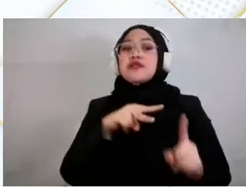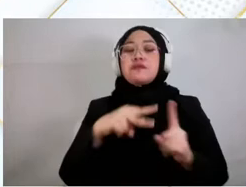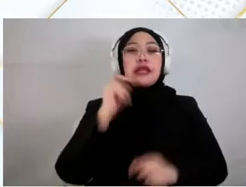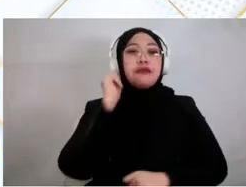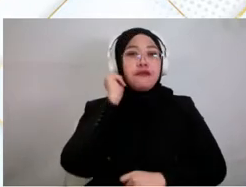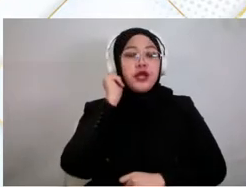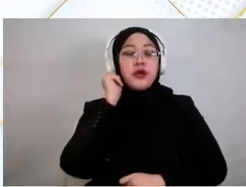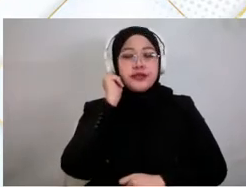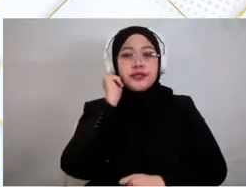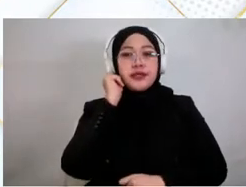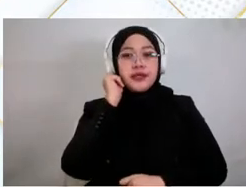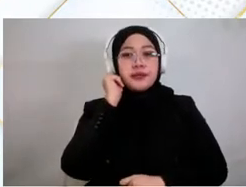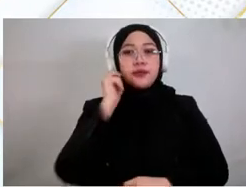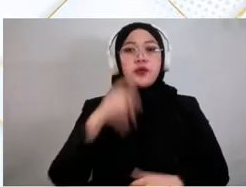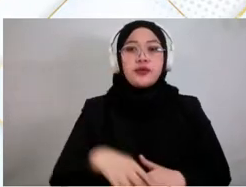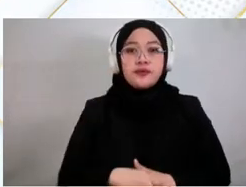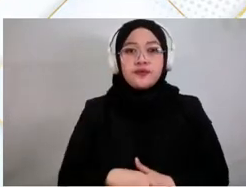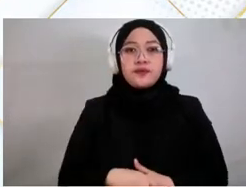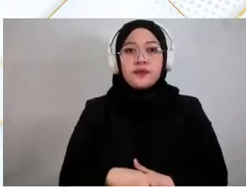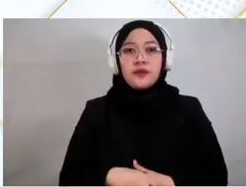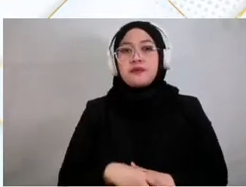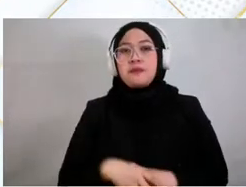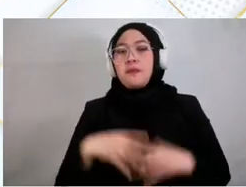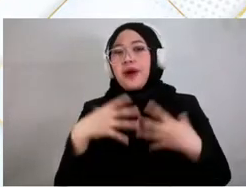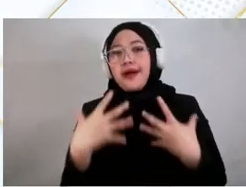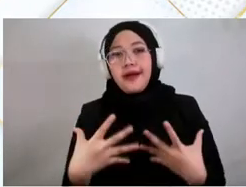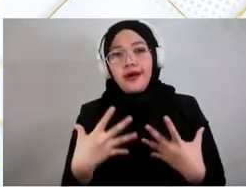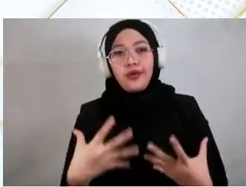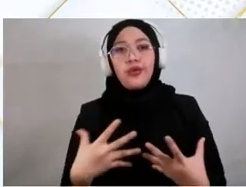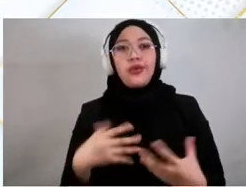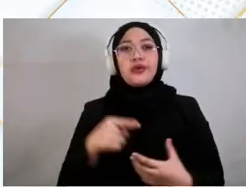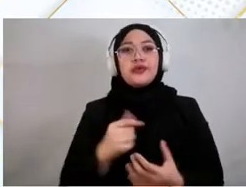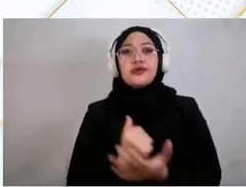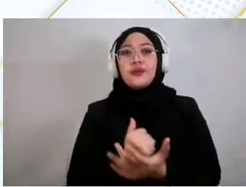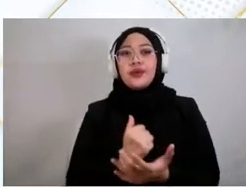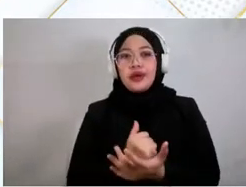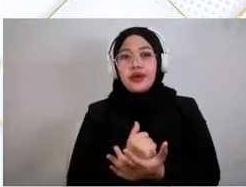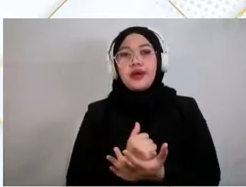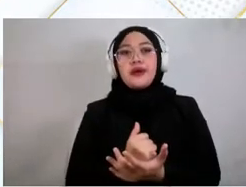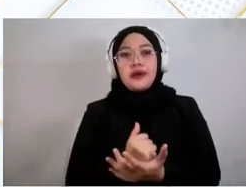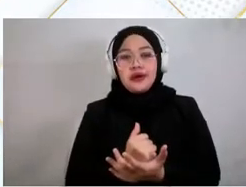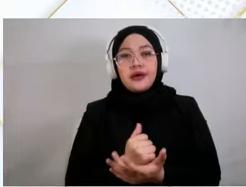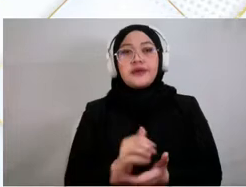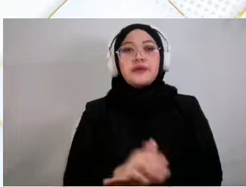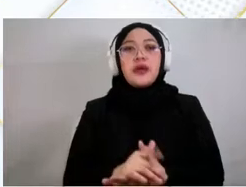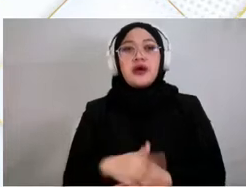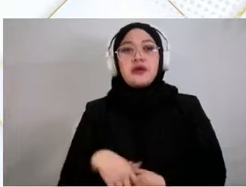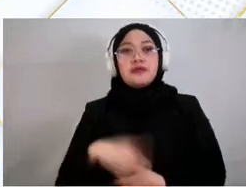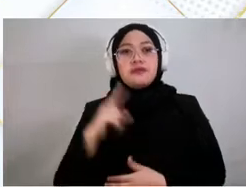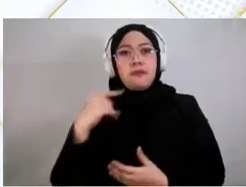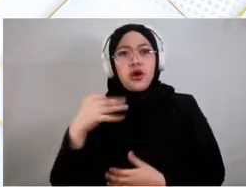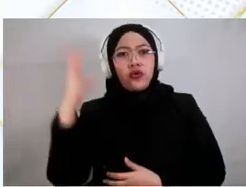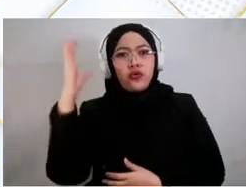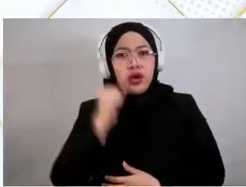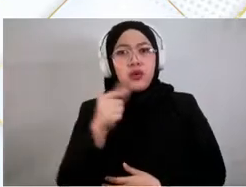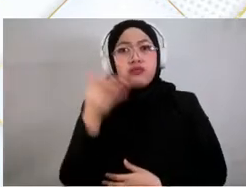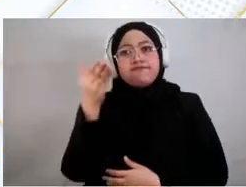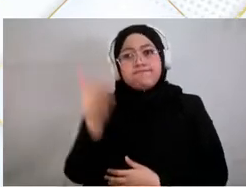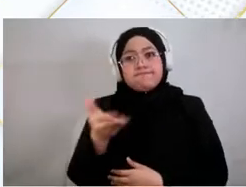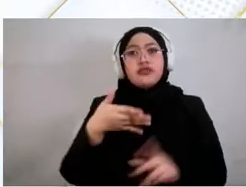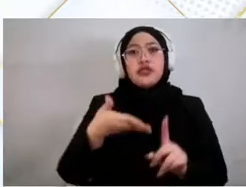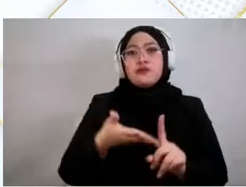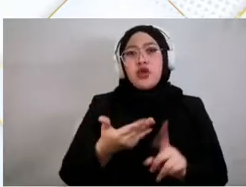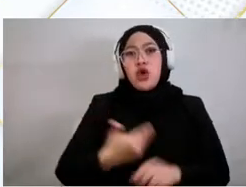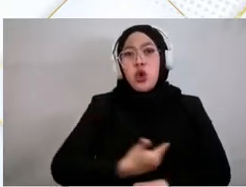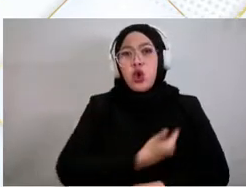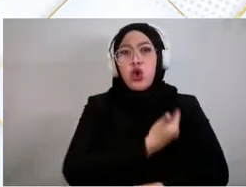view of how it is, the reality of it. I'm sorry to hear the attack occurred to you, but we're happy